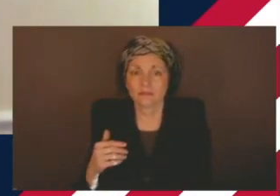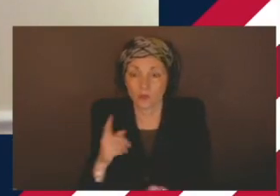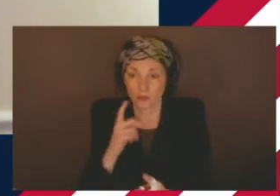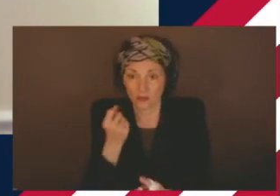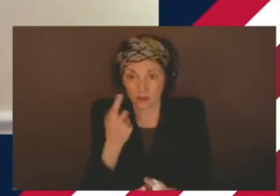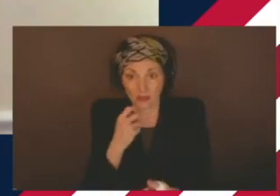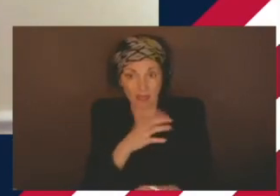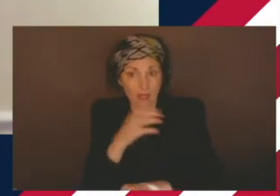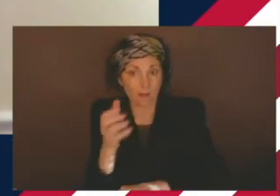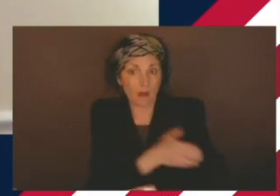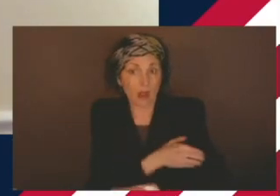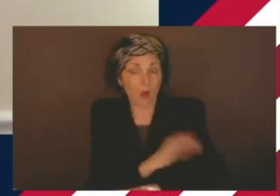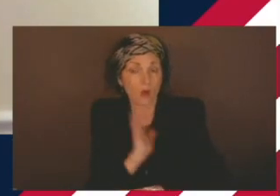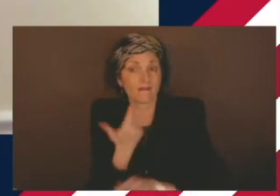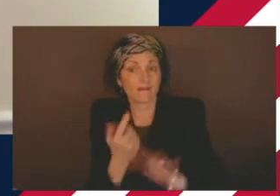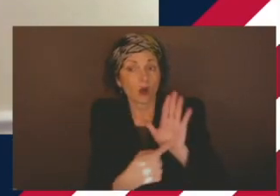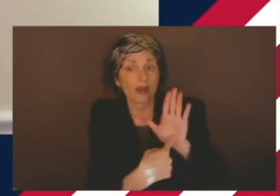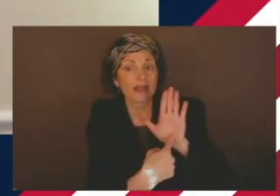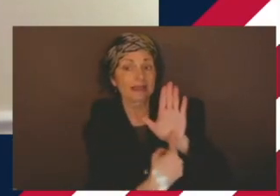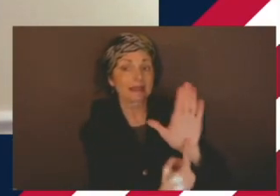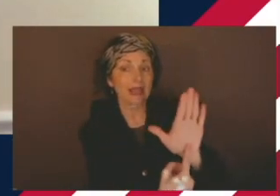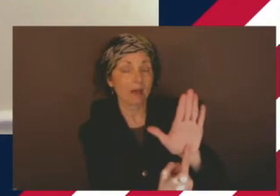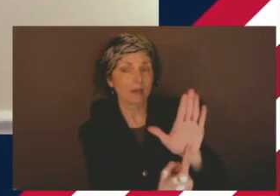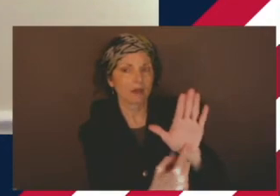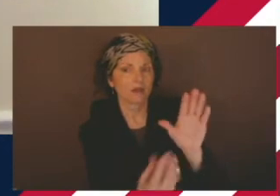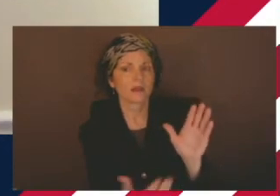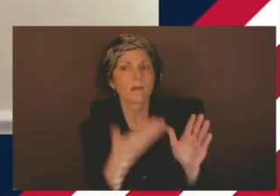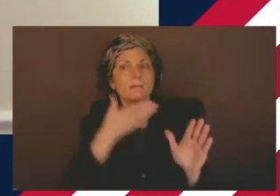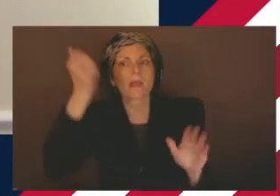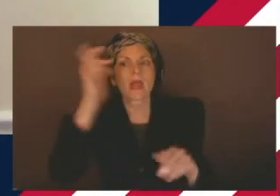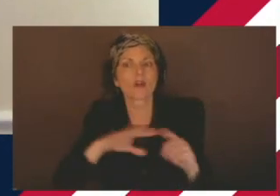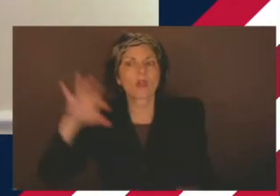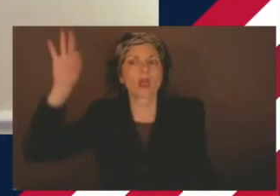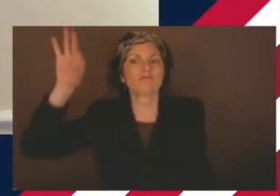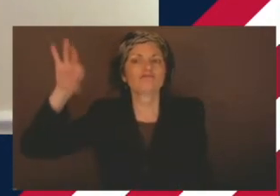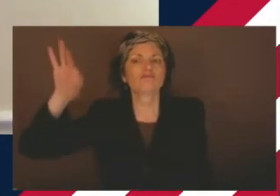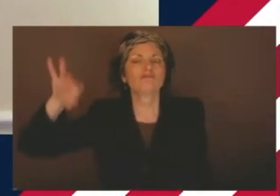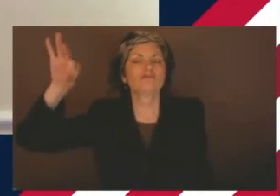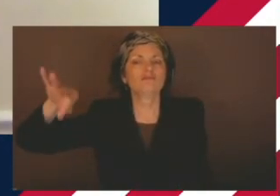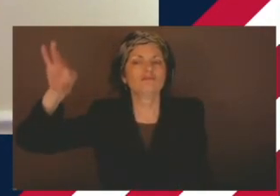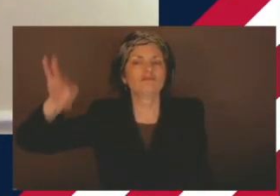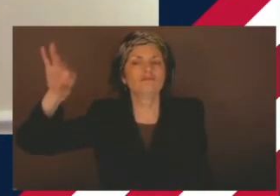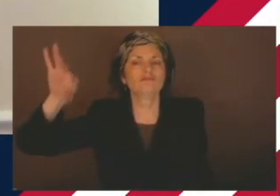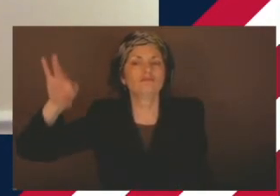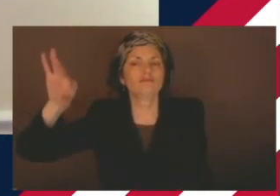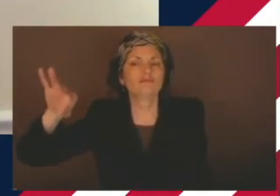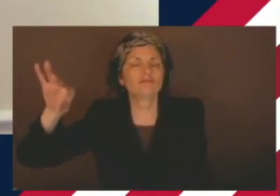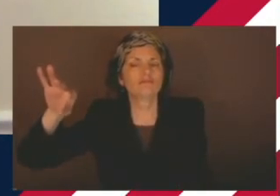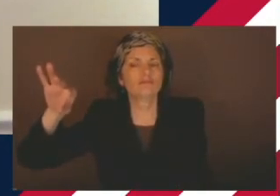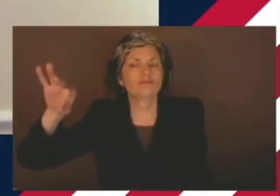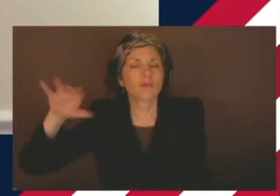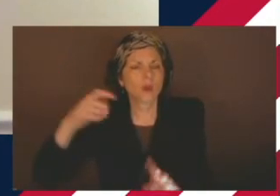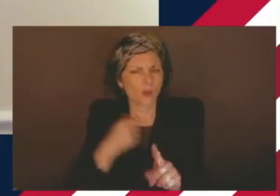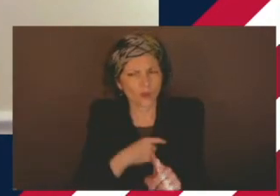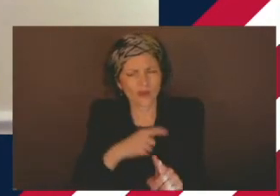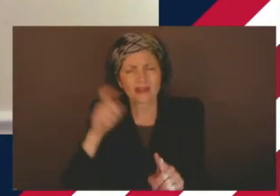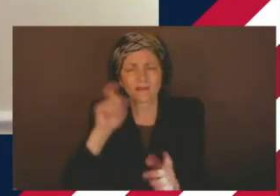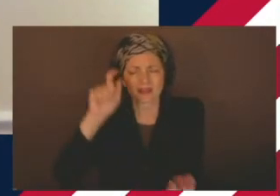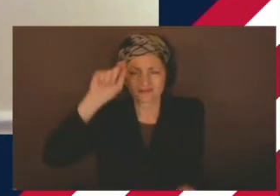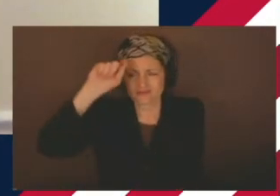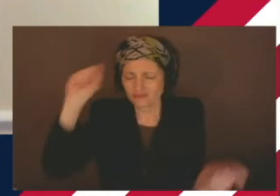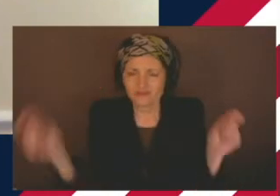infinitely stronger than the power of our preaching. Resolute American leadership is needed to confront and transform